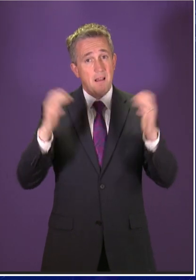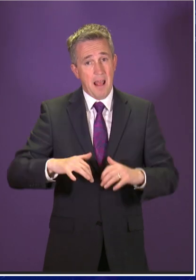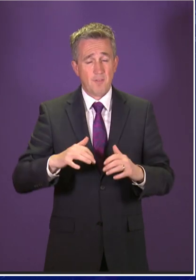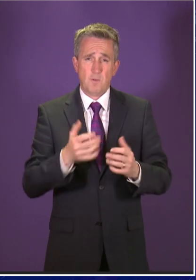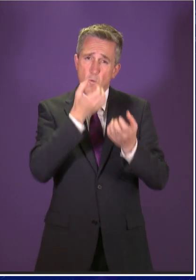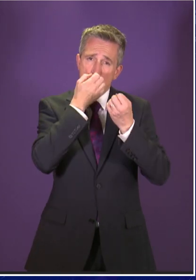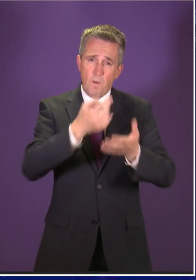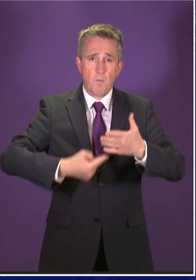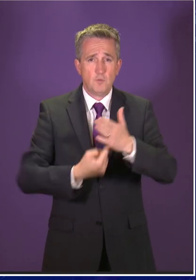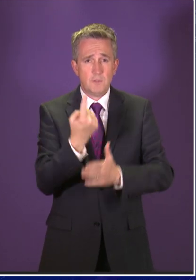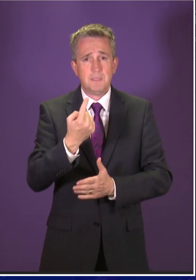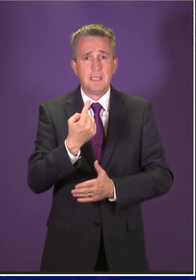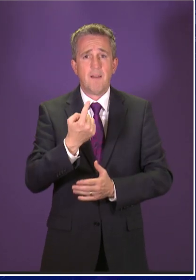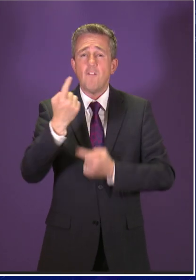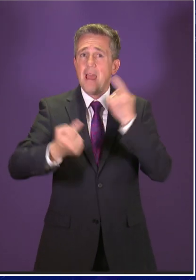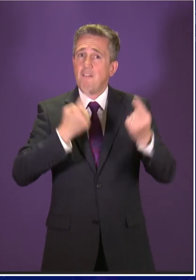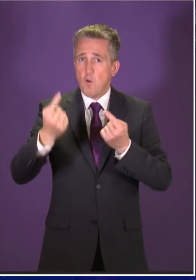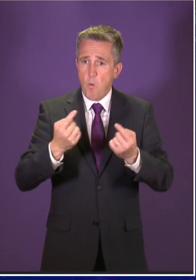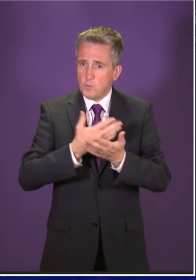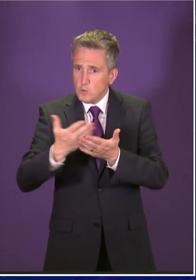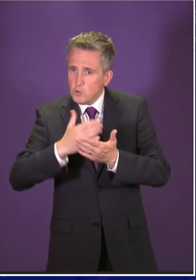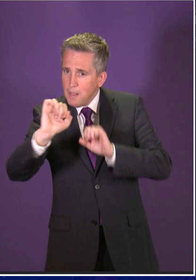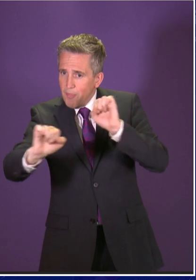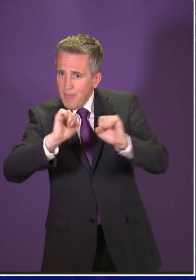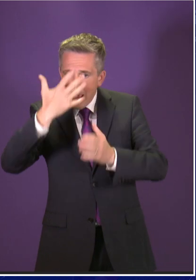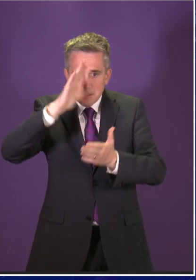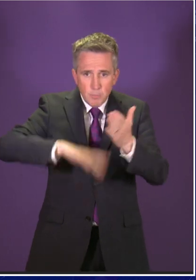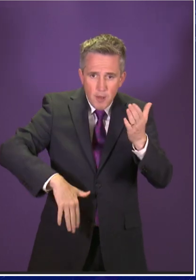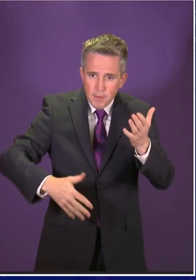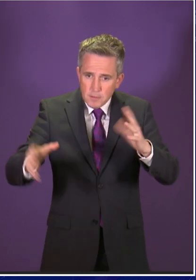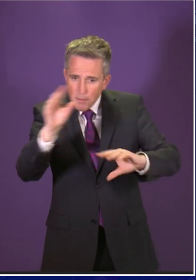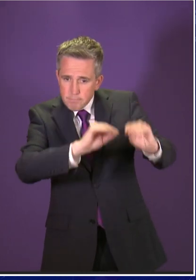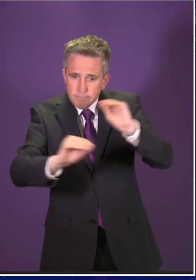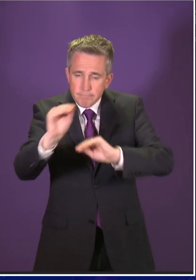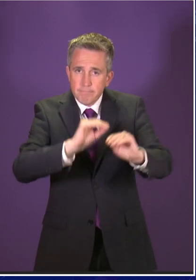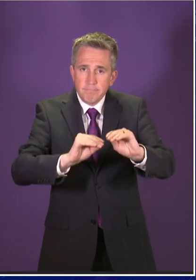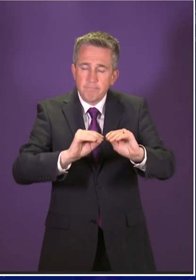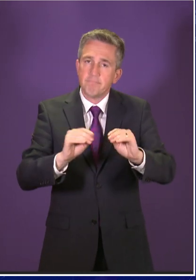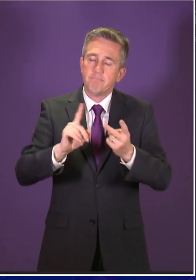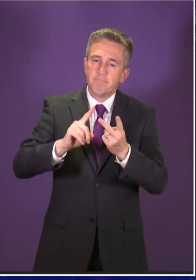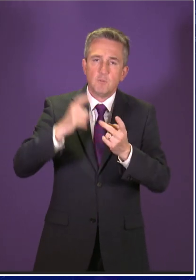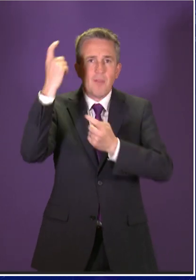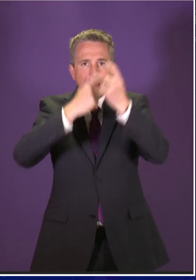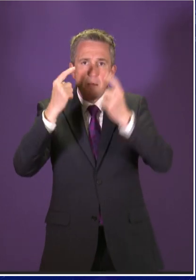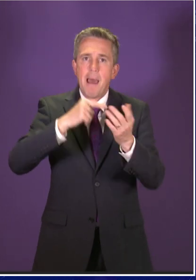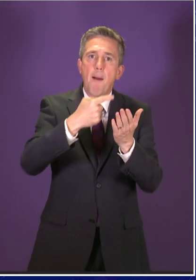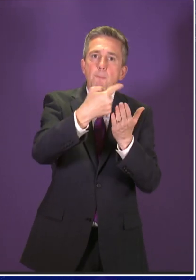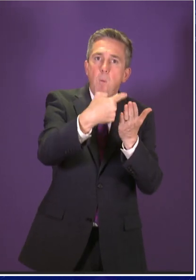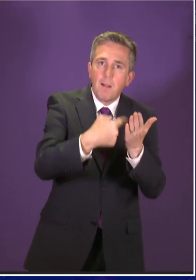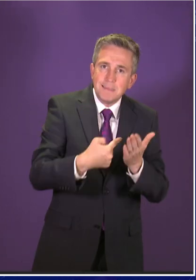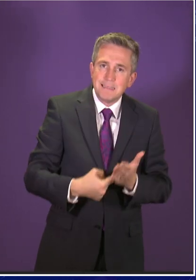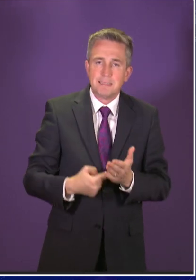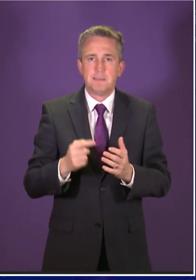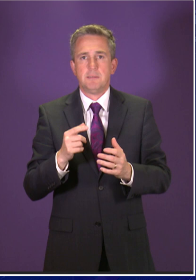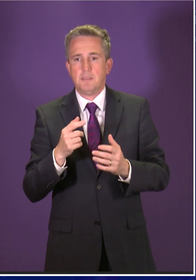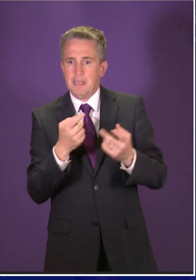incredible opportunity for everyone here to share their experiences, to look at policy ideas and interventions, and to